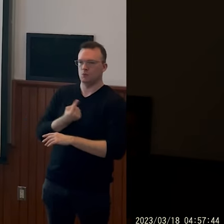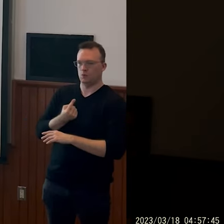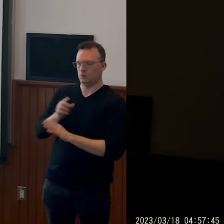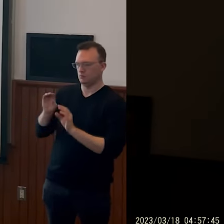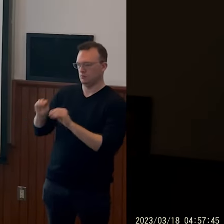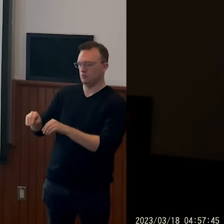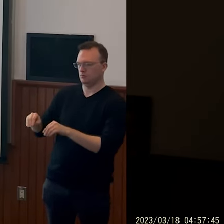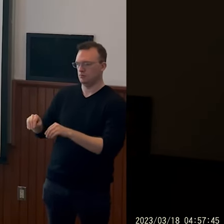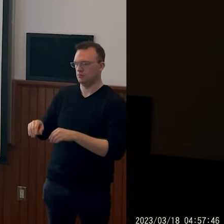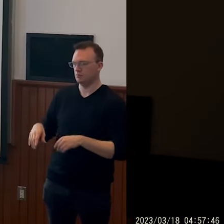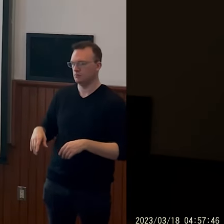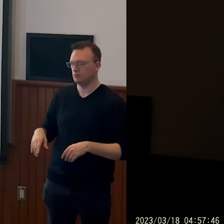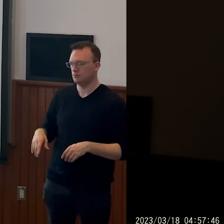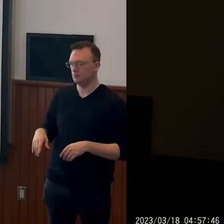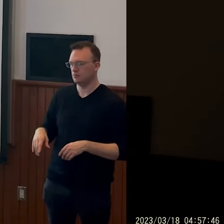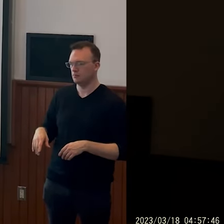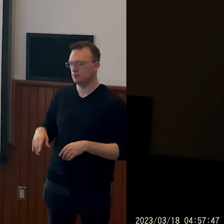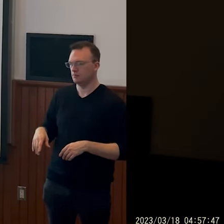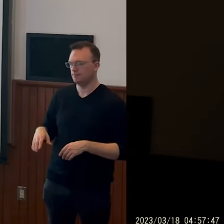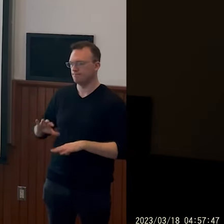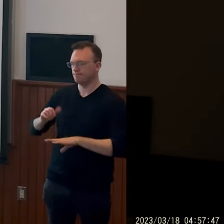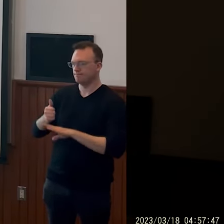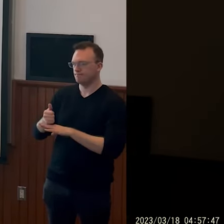installation, occupying these